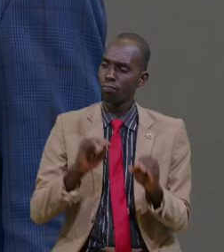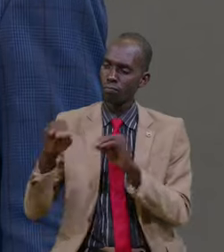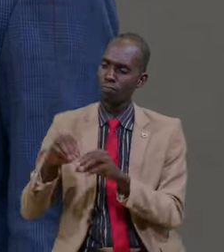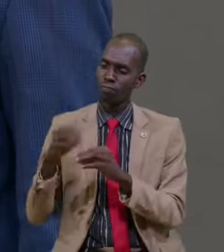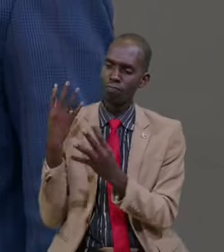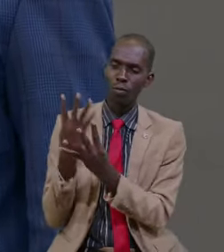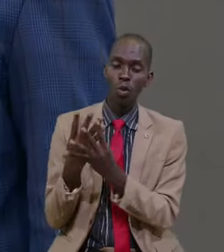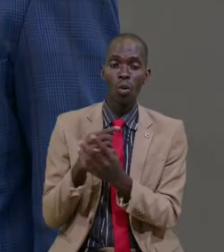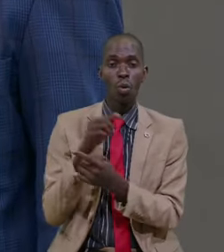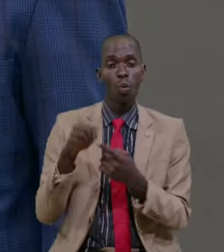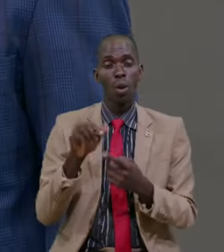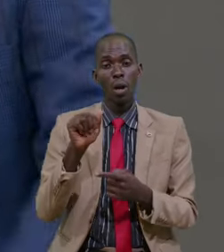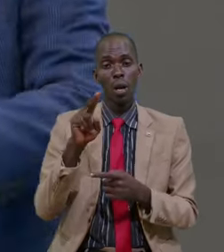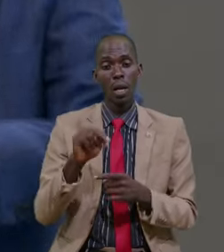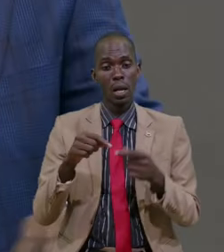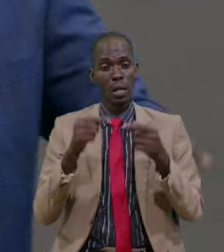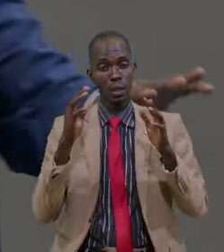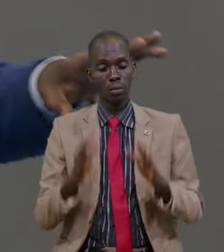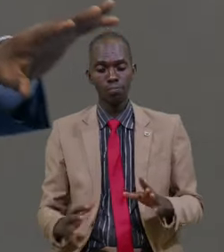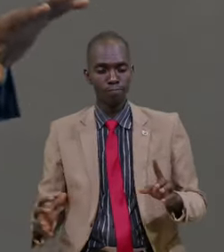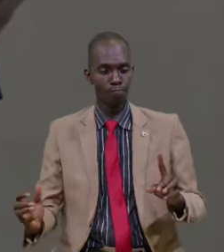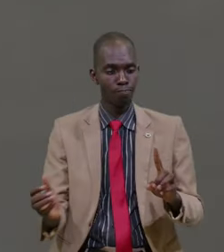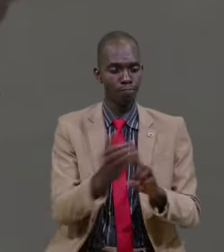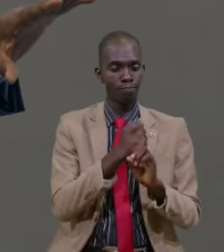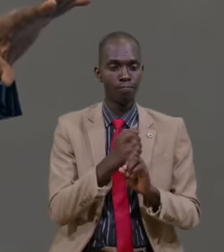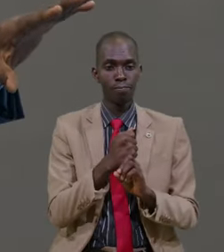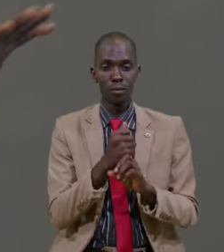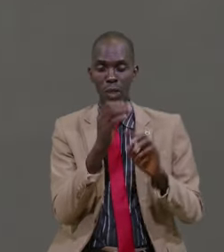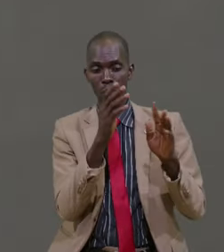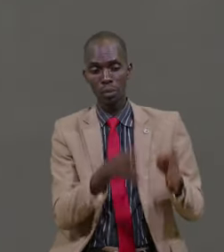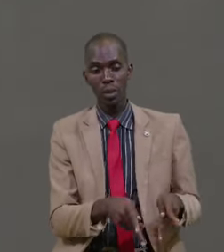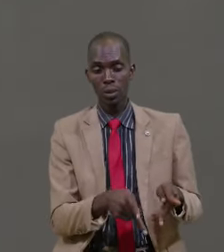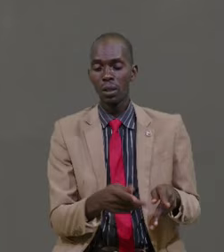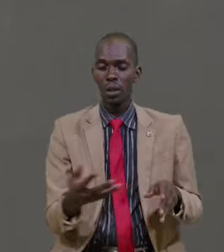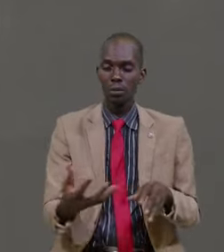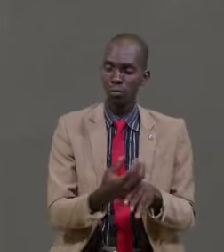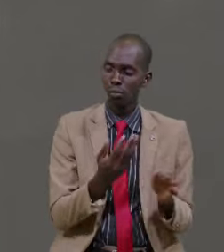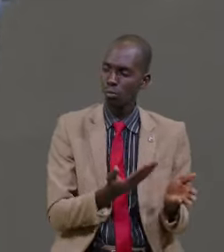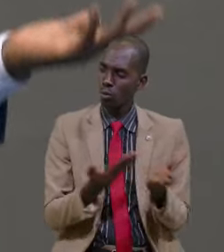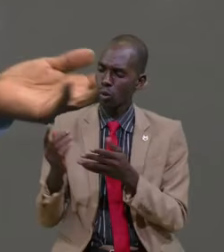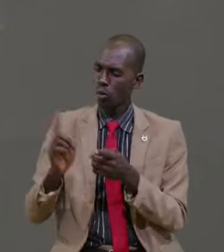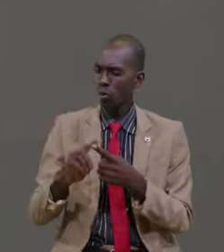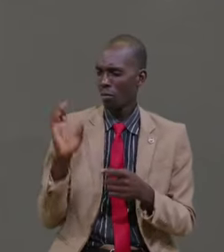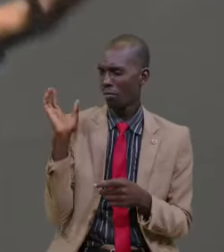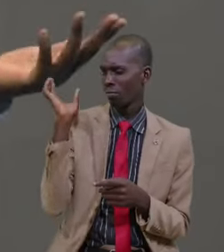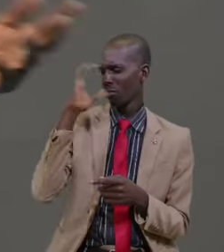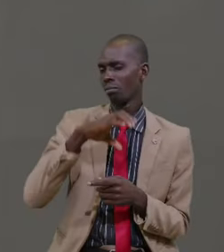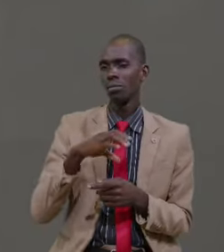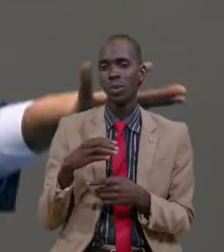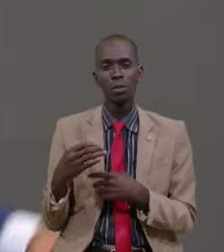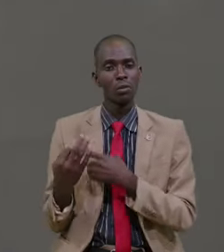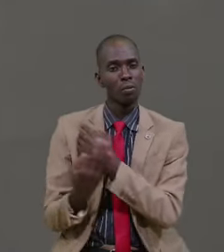enemy captures him and takes him to a strange land. Well, that's the